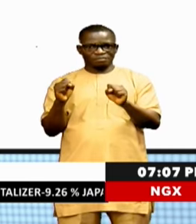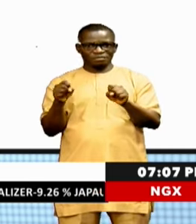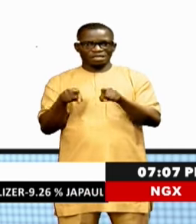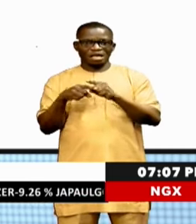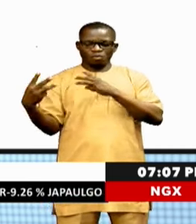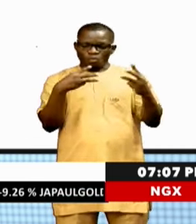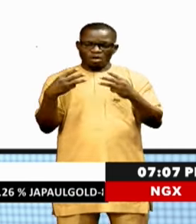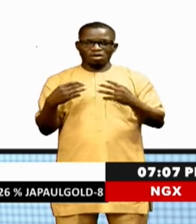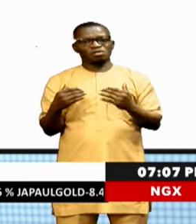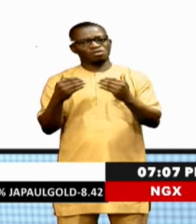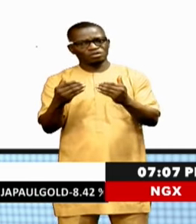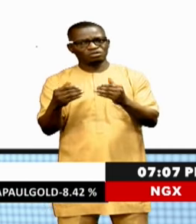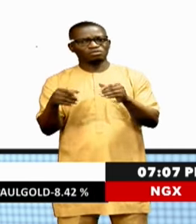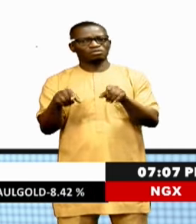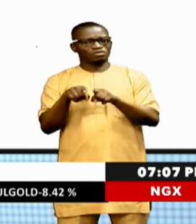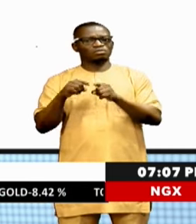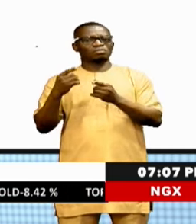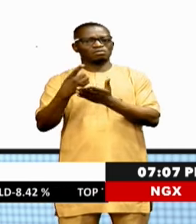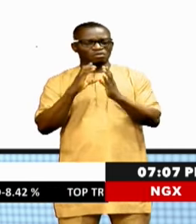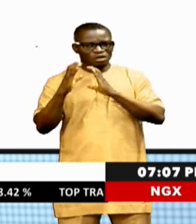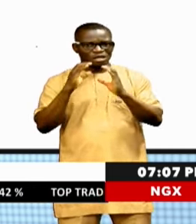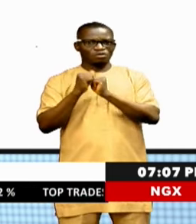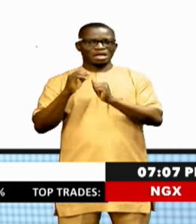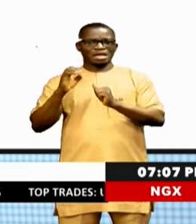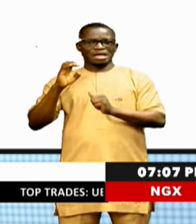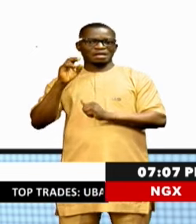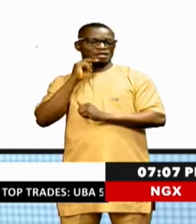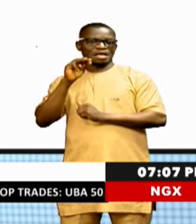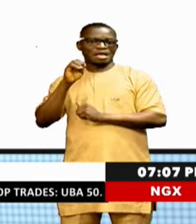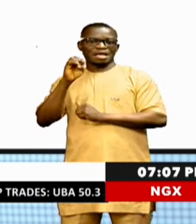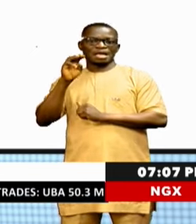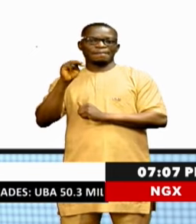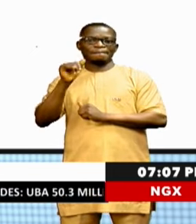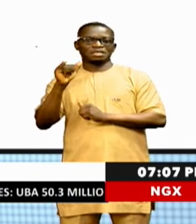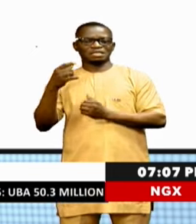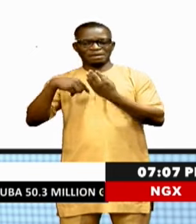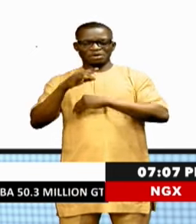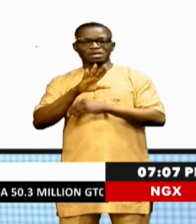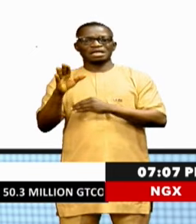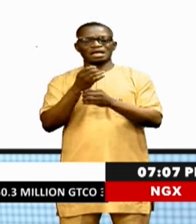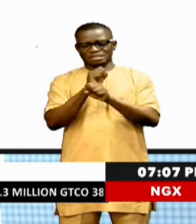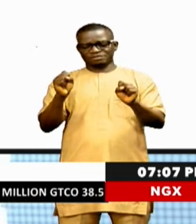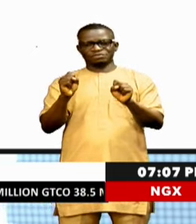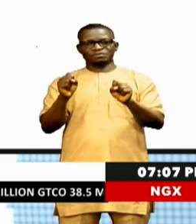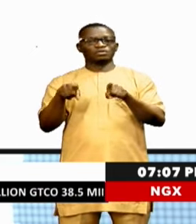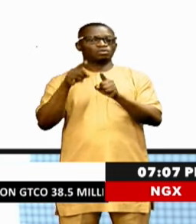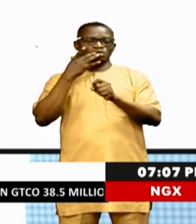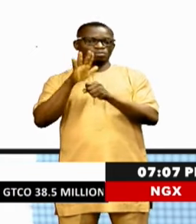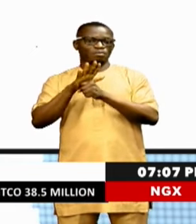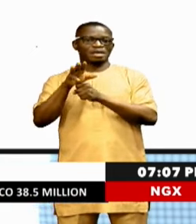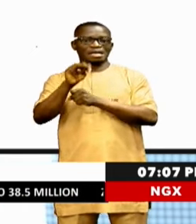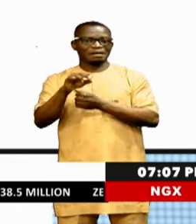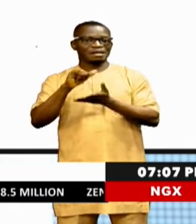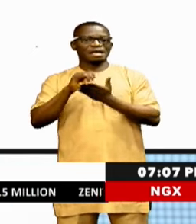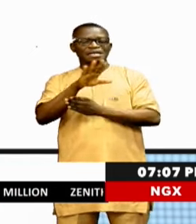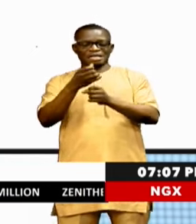and to liaise with the country's embassy in Lebanon for necessary guidance regarding their safety. He also assured them that their